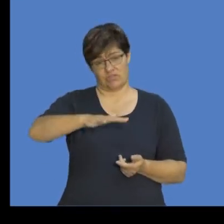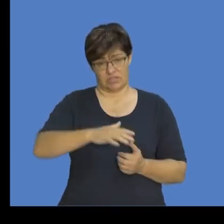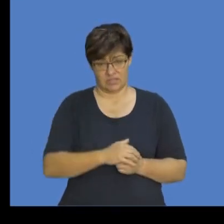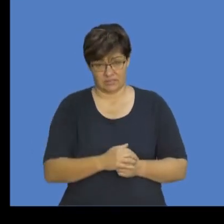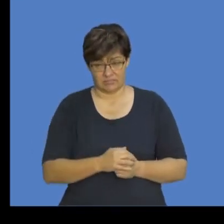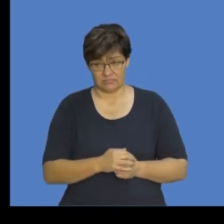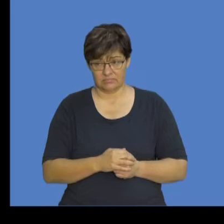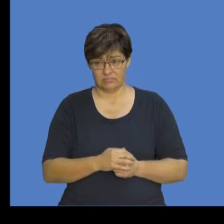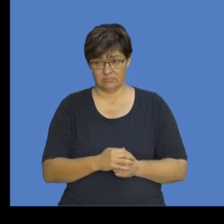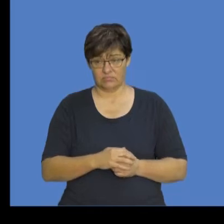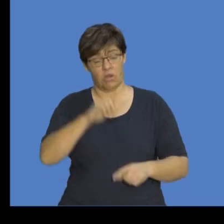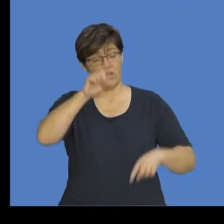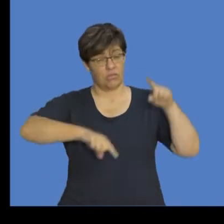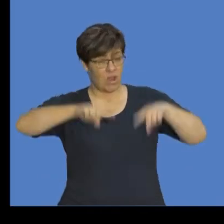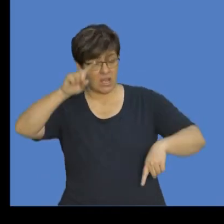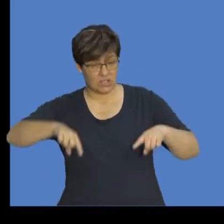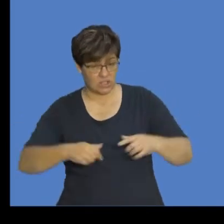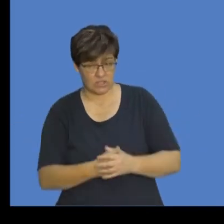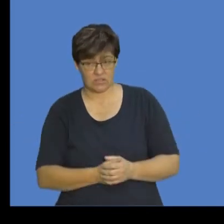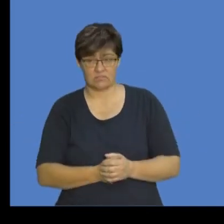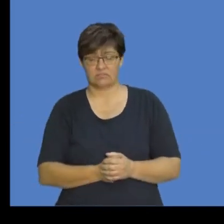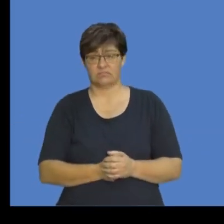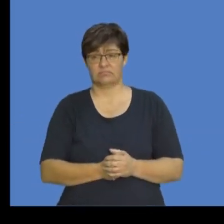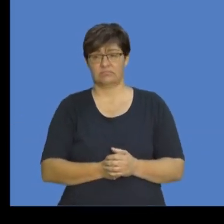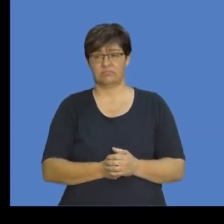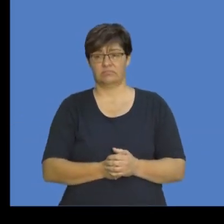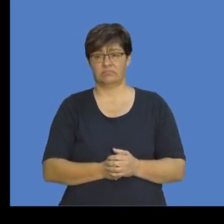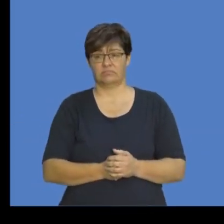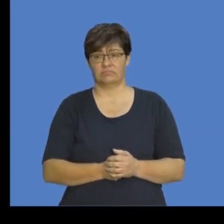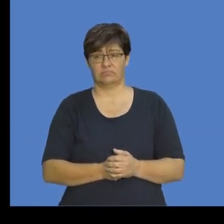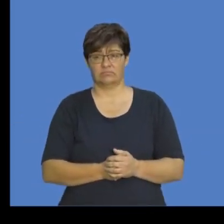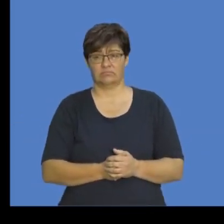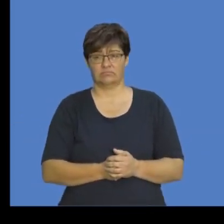So, and the range also.